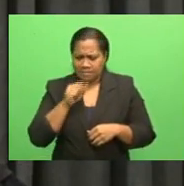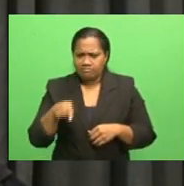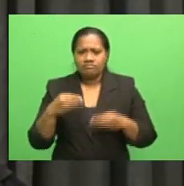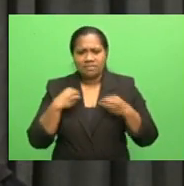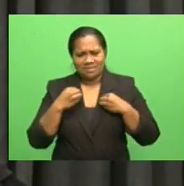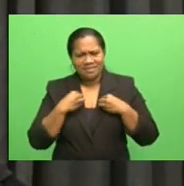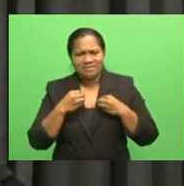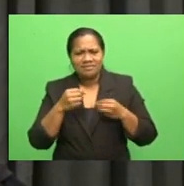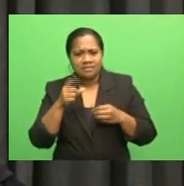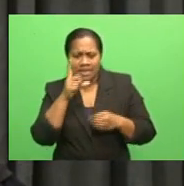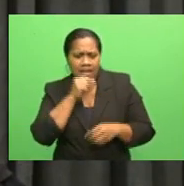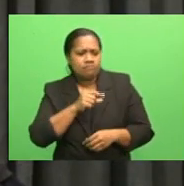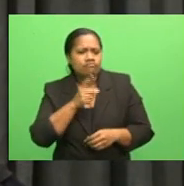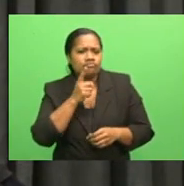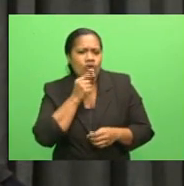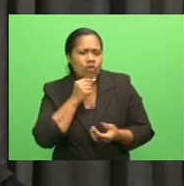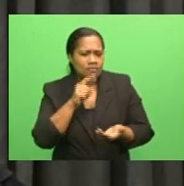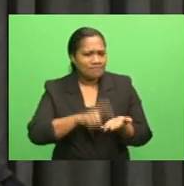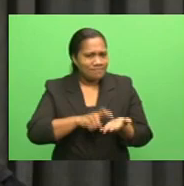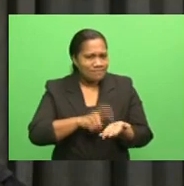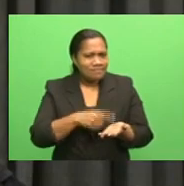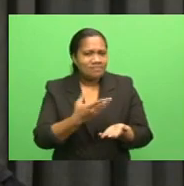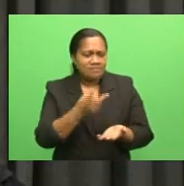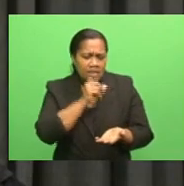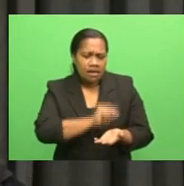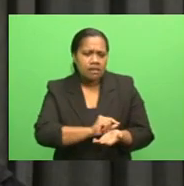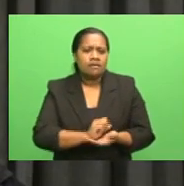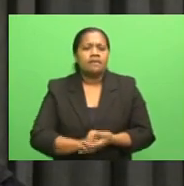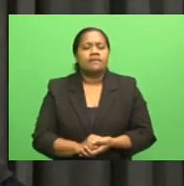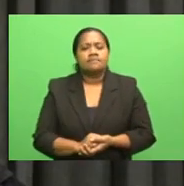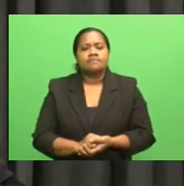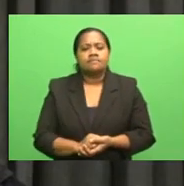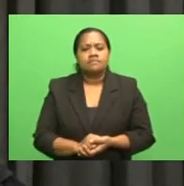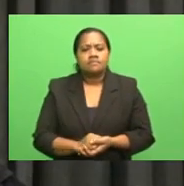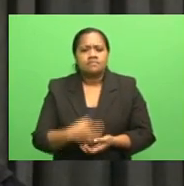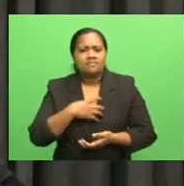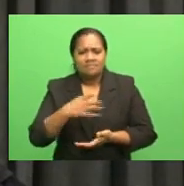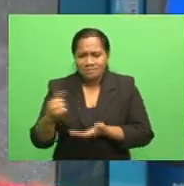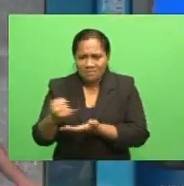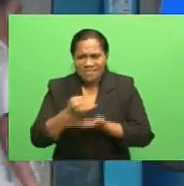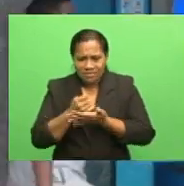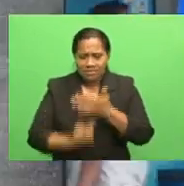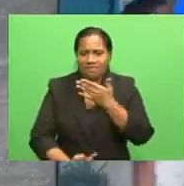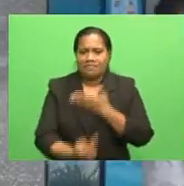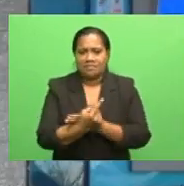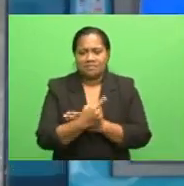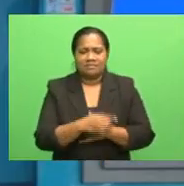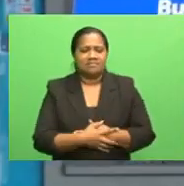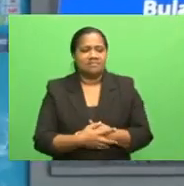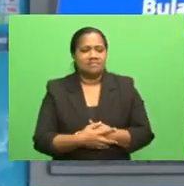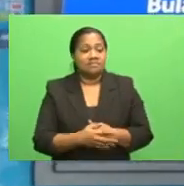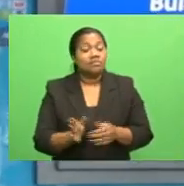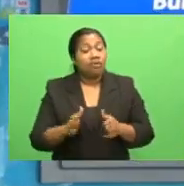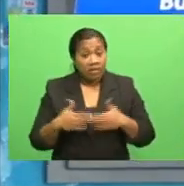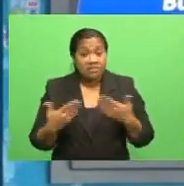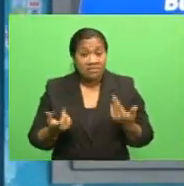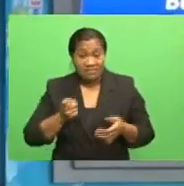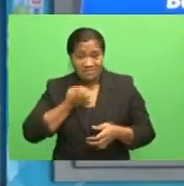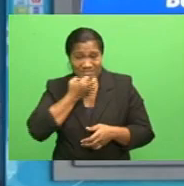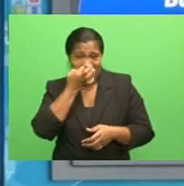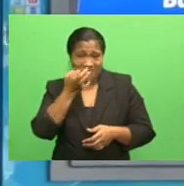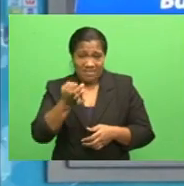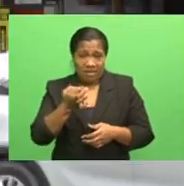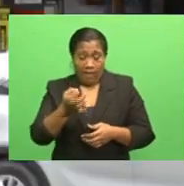loans and for more investments to take place. So as of right now, if you have to ask me